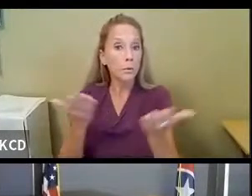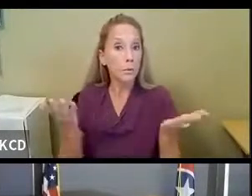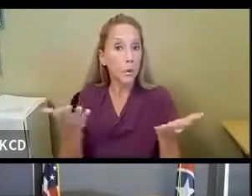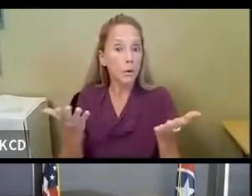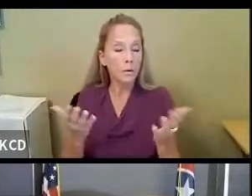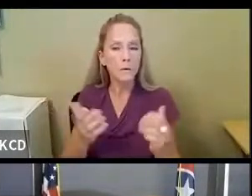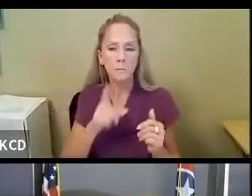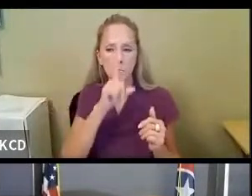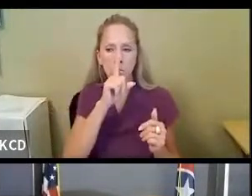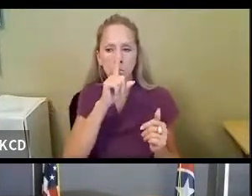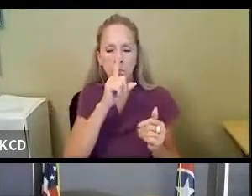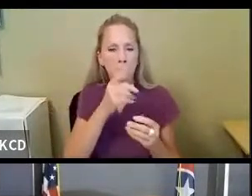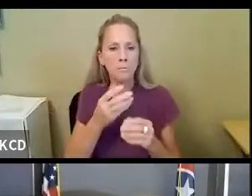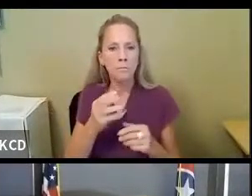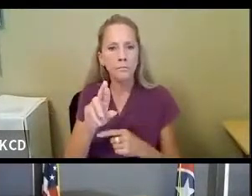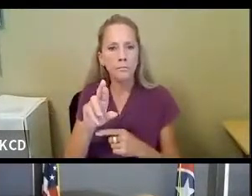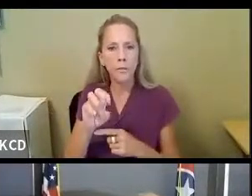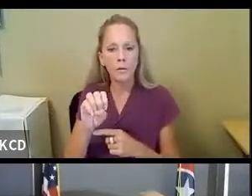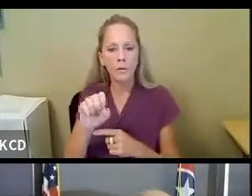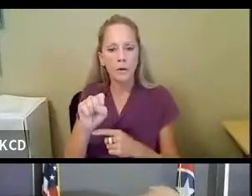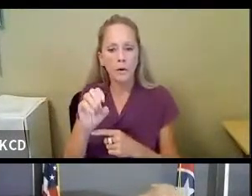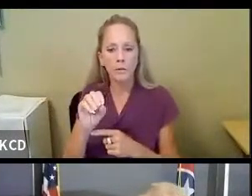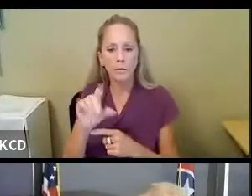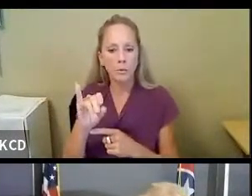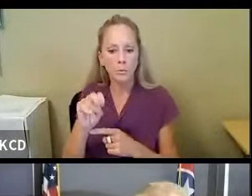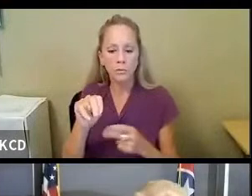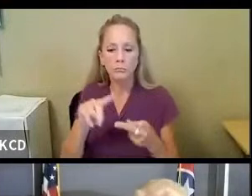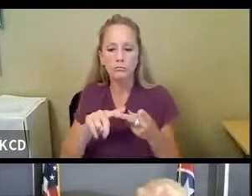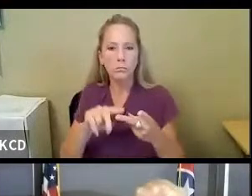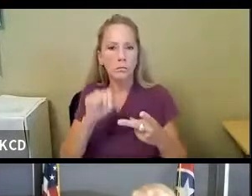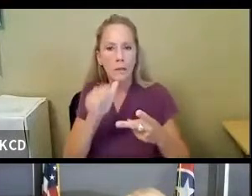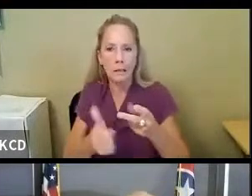not a resolution, it's not an amendment, but a question.